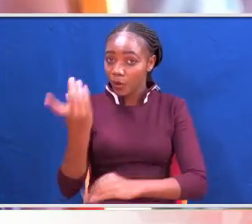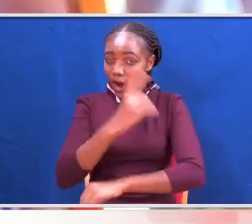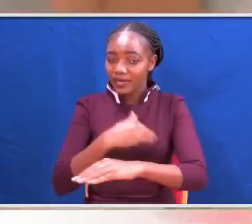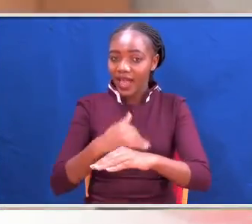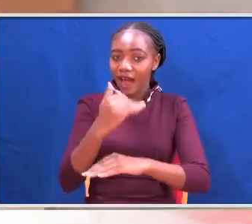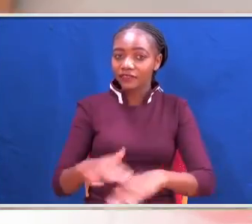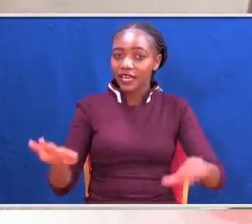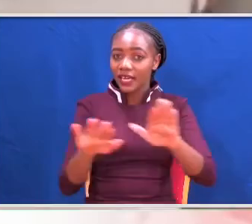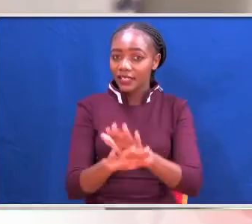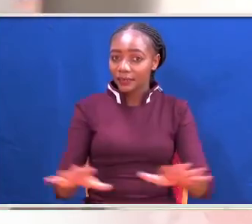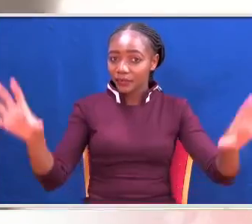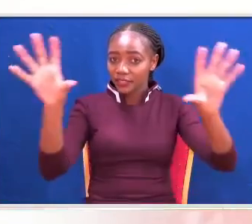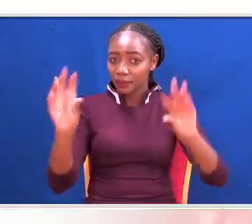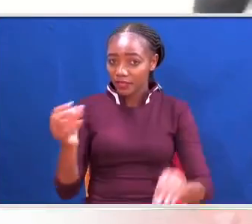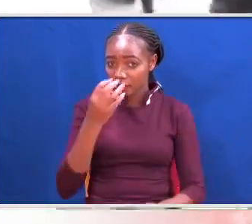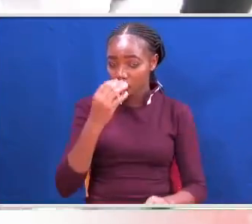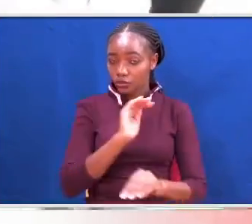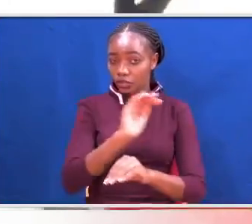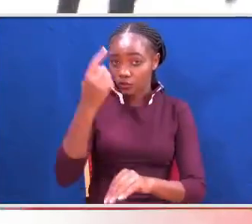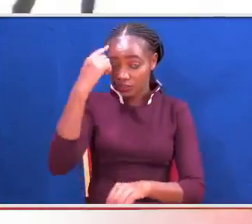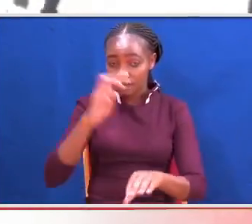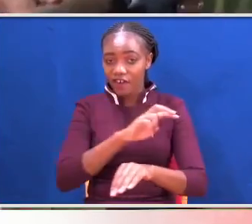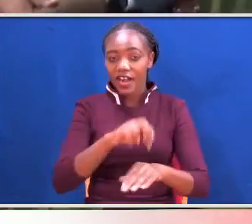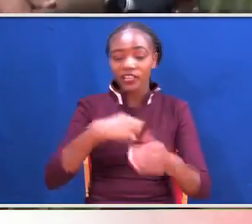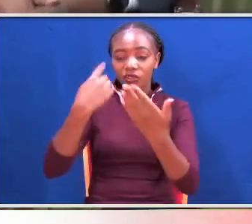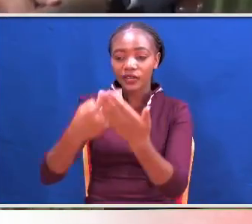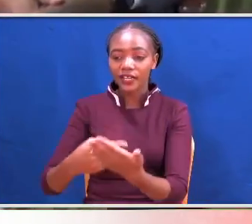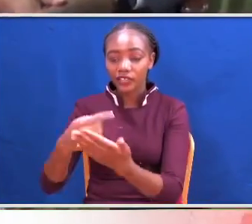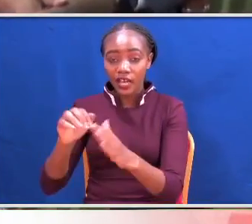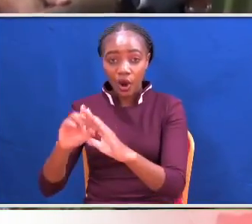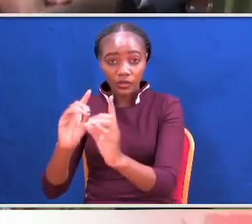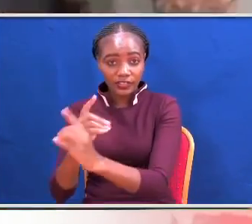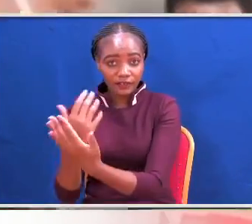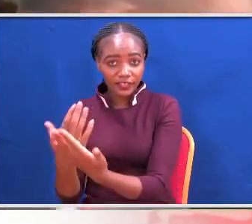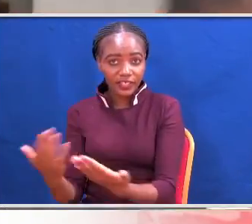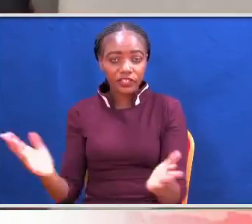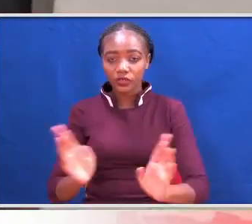Deputy President William Ruto called for national dialogue on various matters